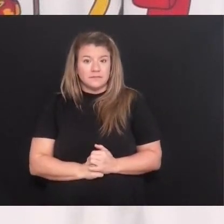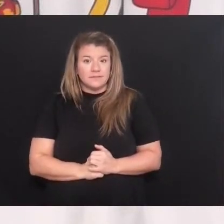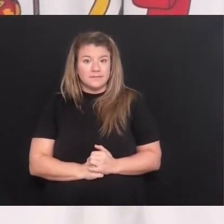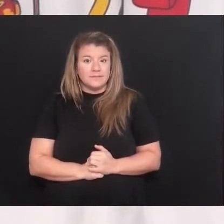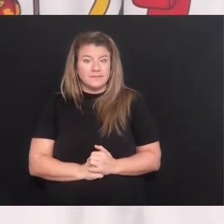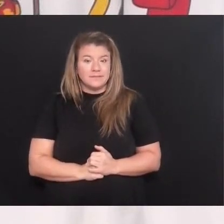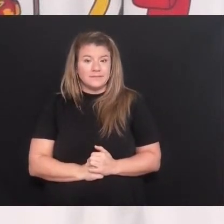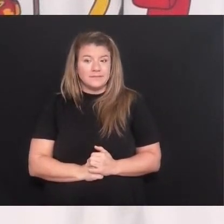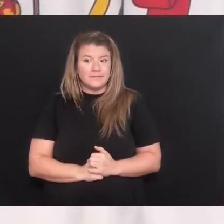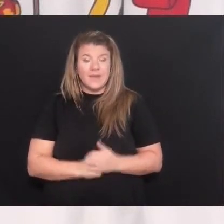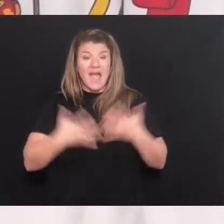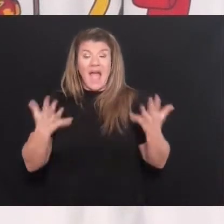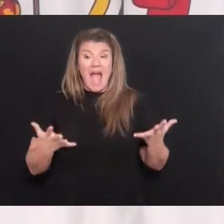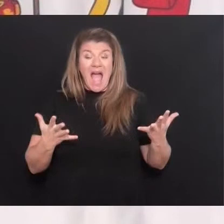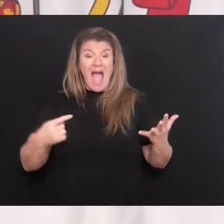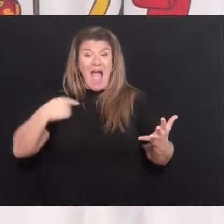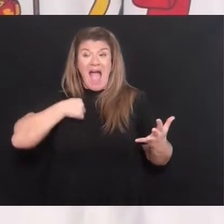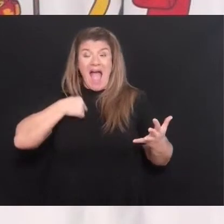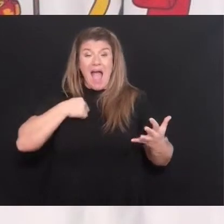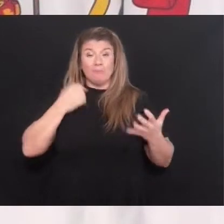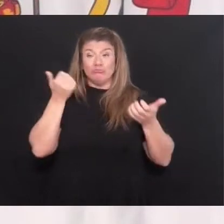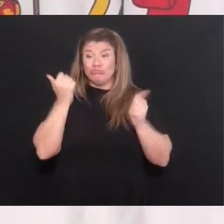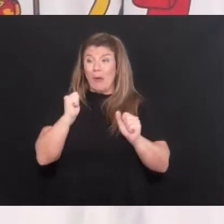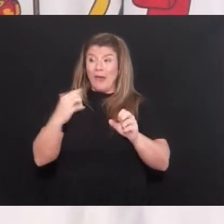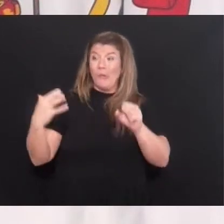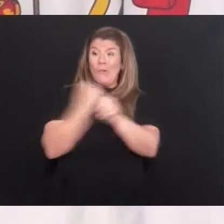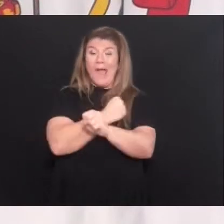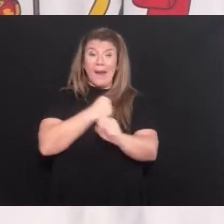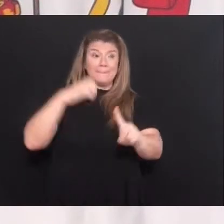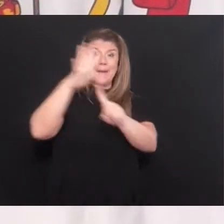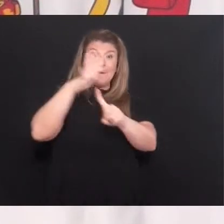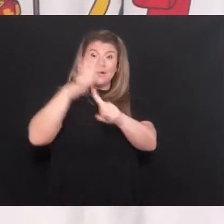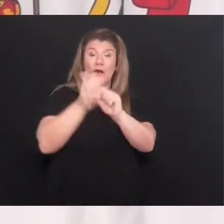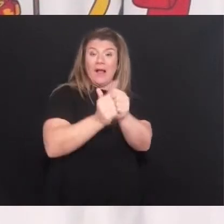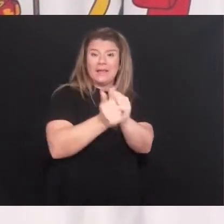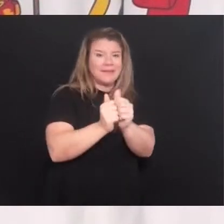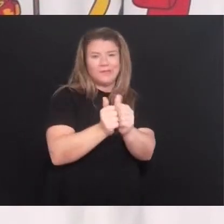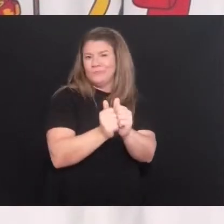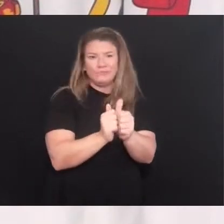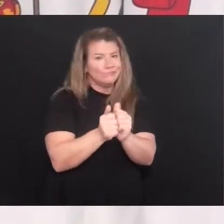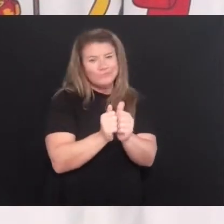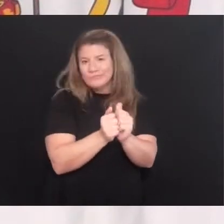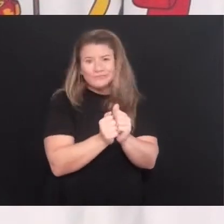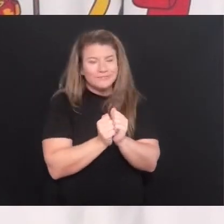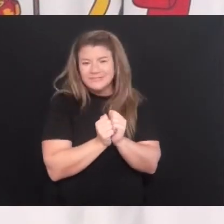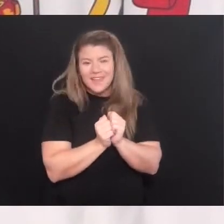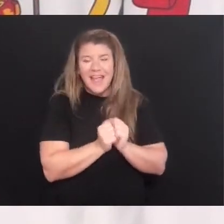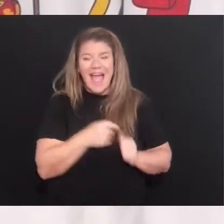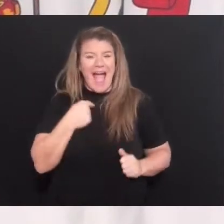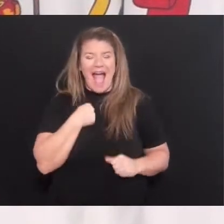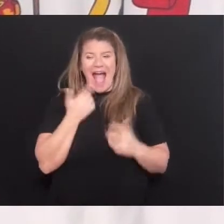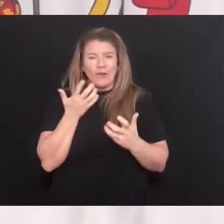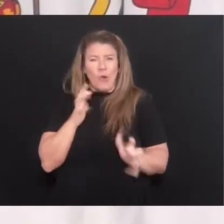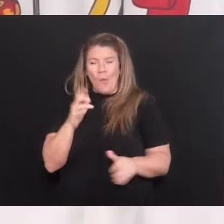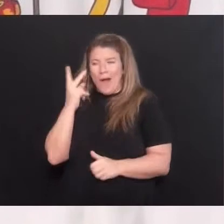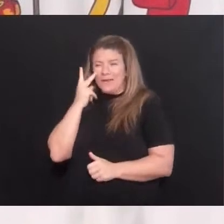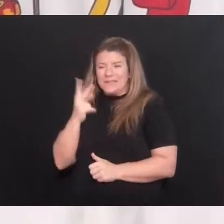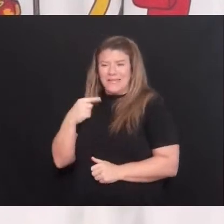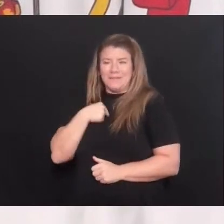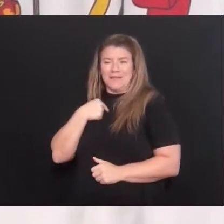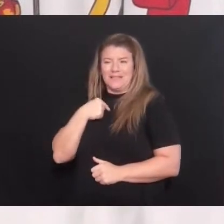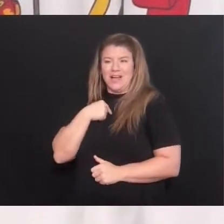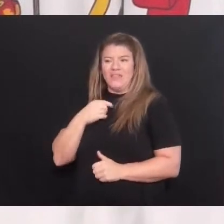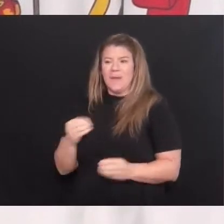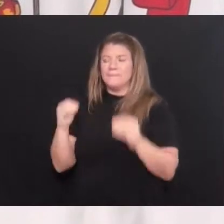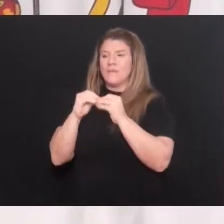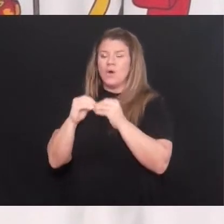I'm not in a contest as a popularity contest. I'm not in a contest to see that I can be more and more and